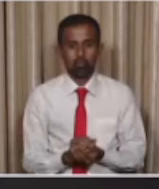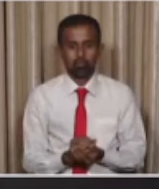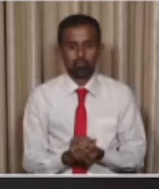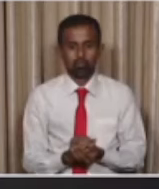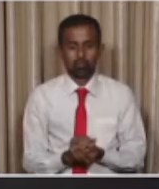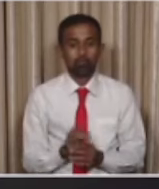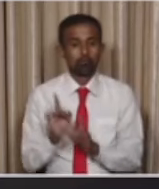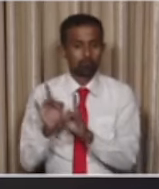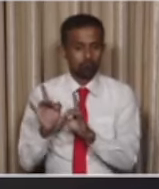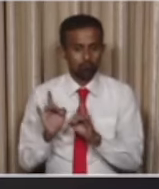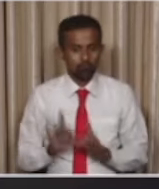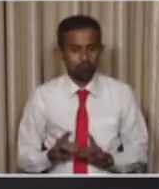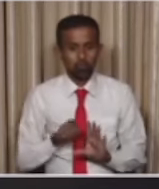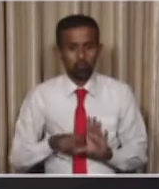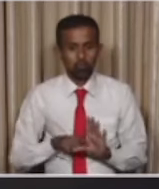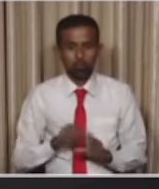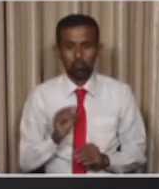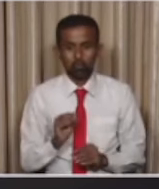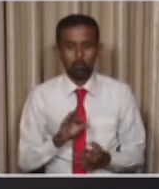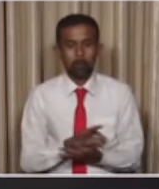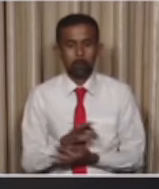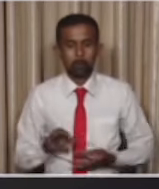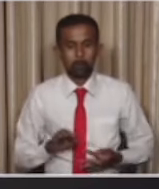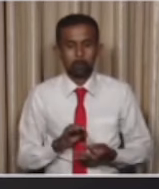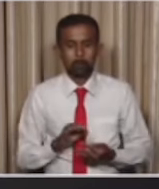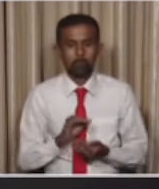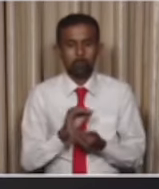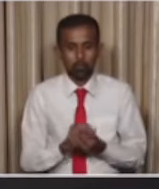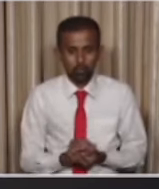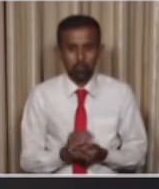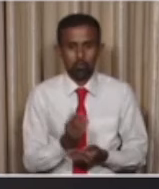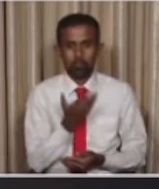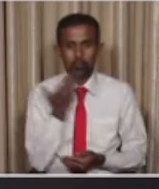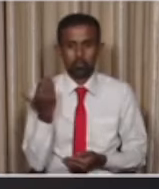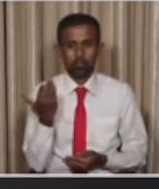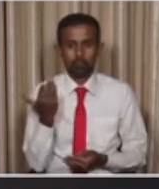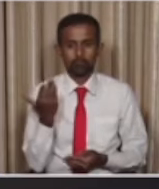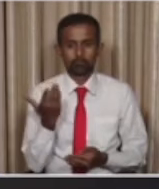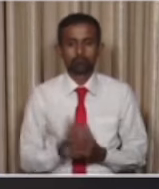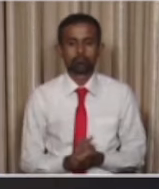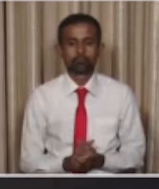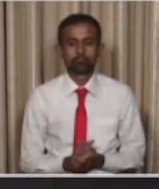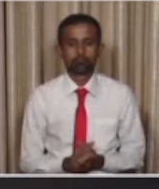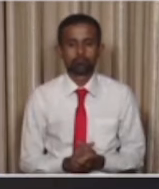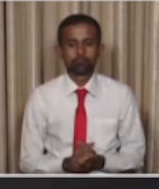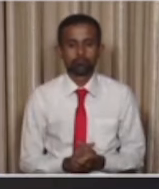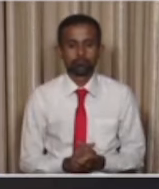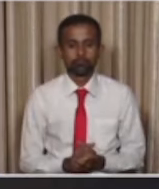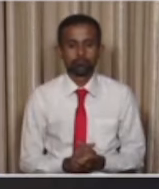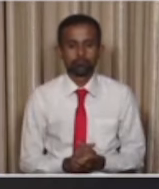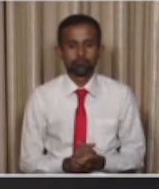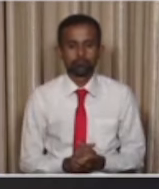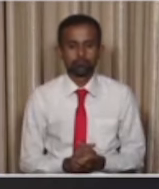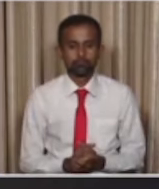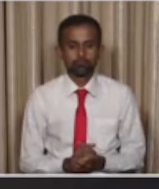men and democracy will give it to them. Foreigners will want the rights of the natives and democracy will give it to